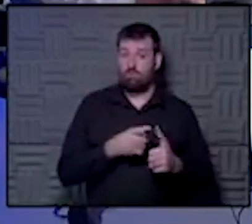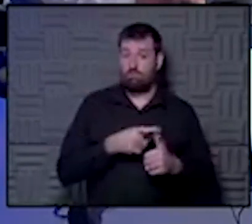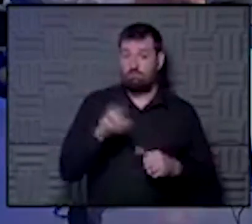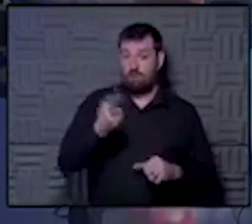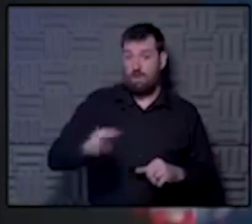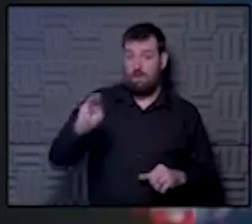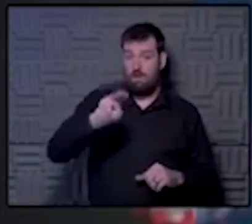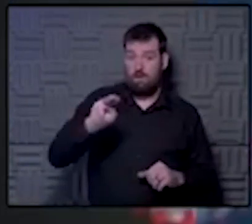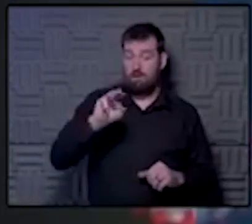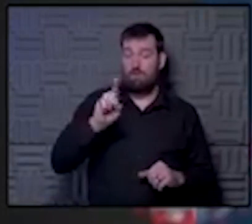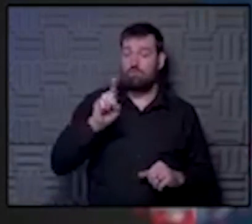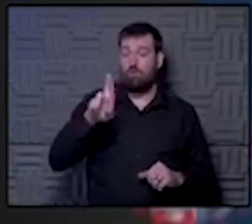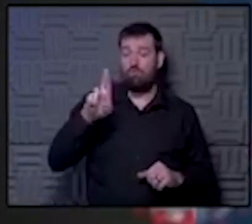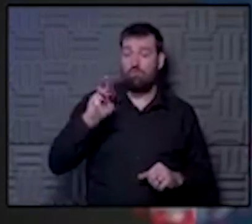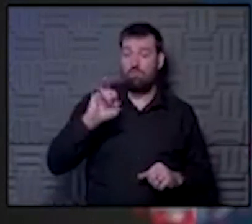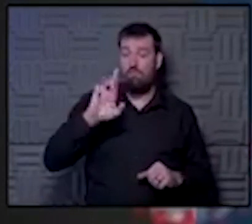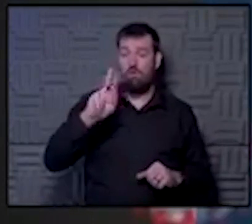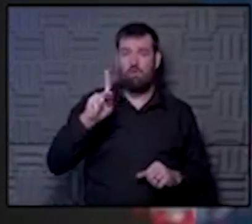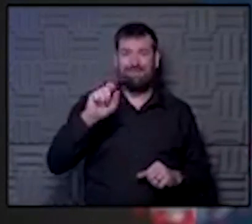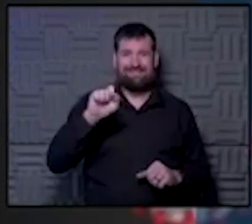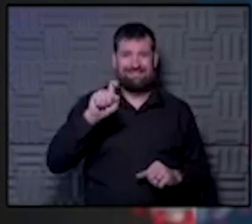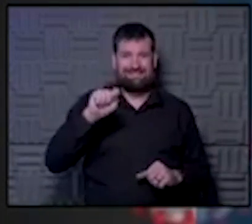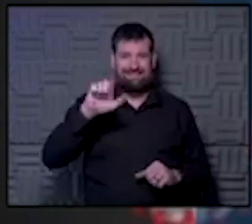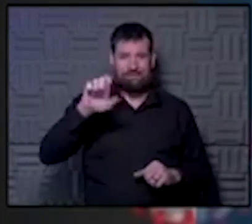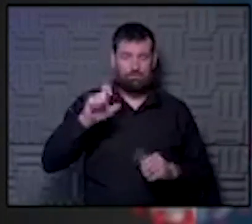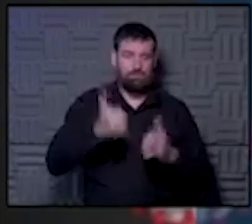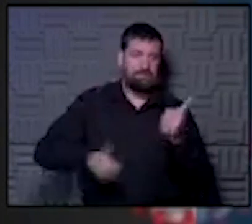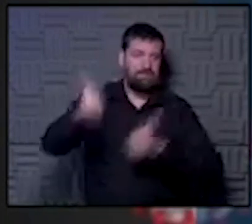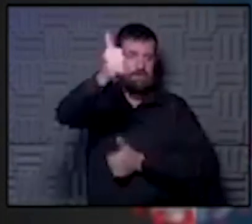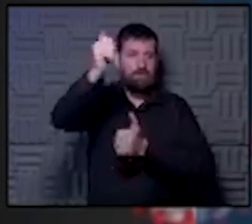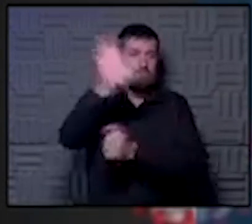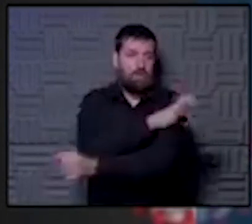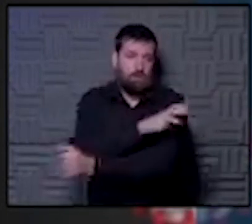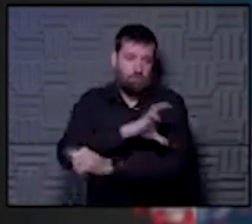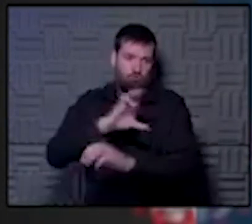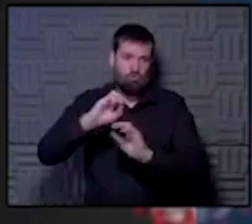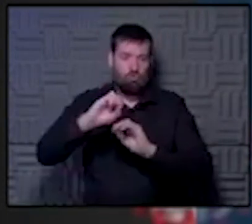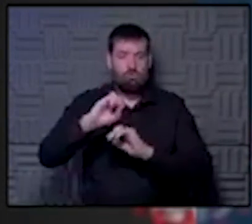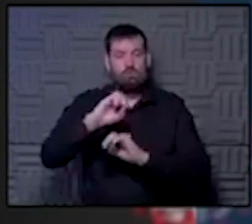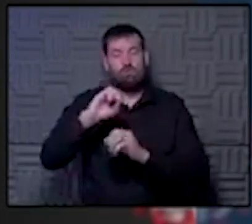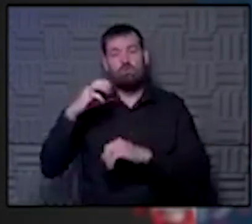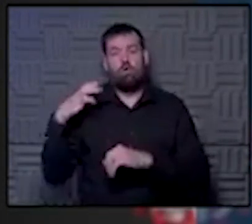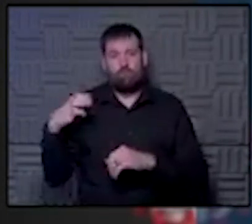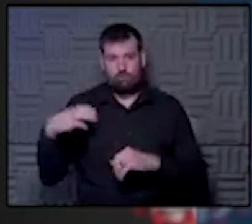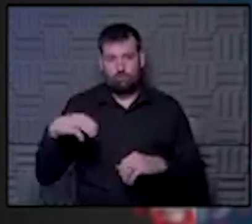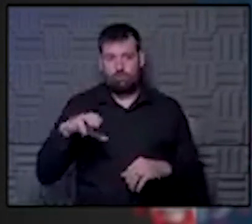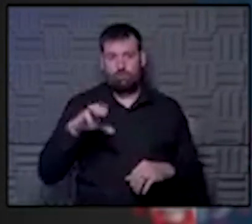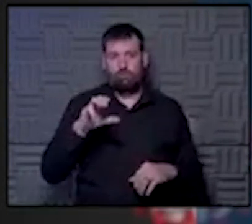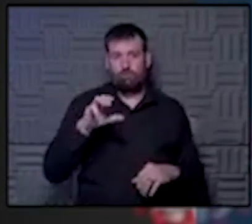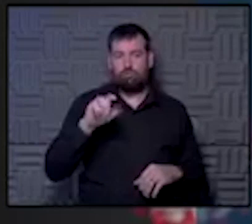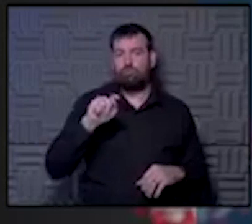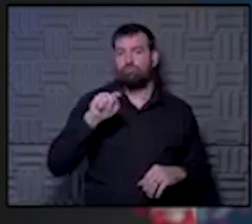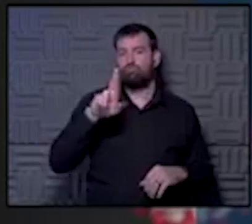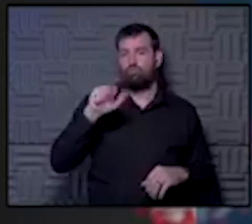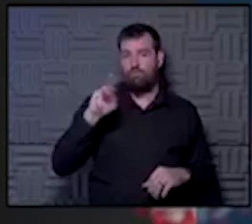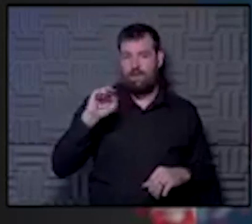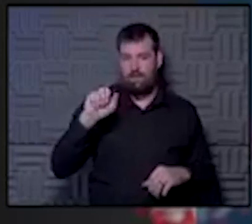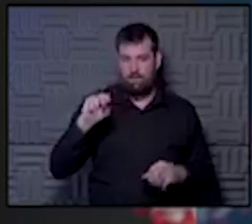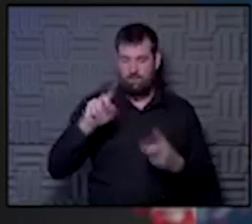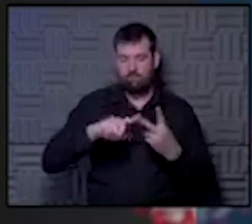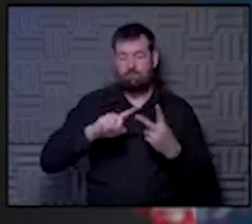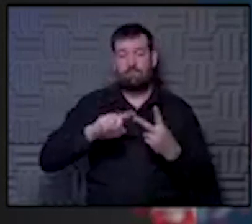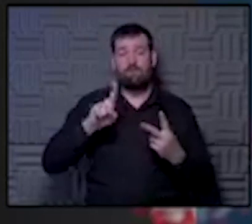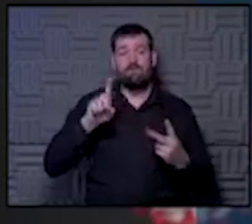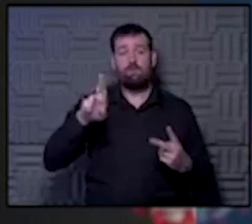on Monday, Dr. Mark Steele, who's the Executive Chief Clinical Officer at Truman, Dr. Raghu Adiga, who's the Chief Clinical Officer of